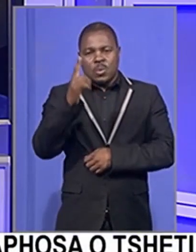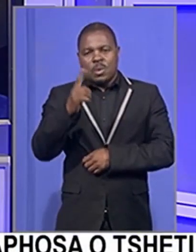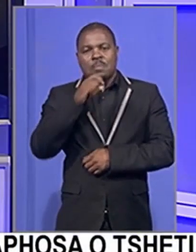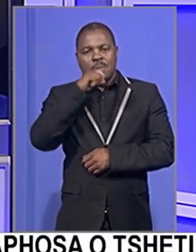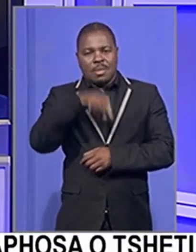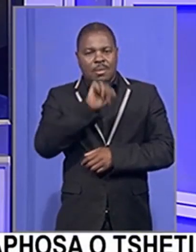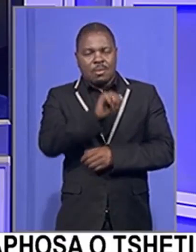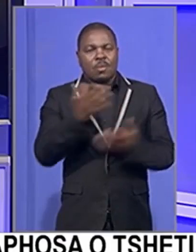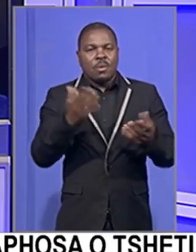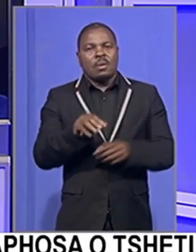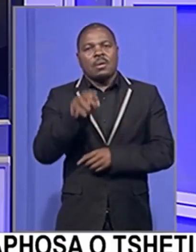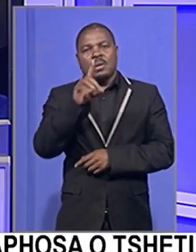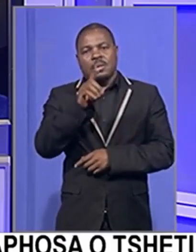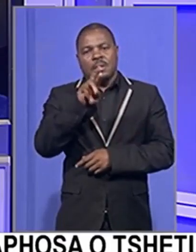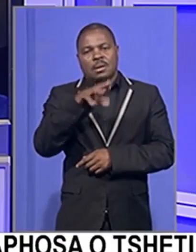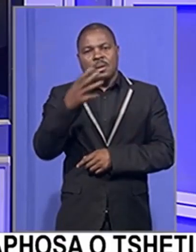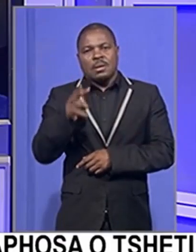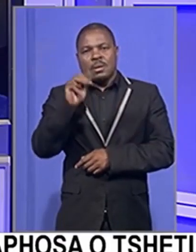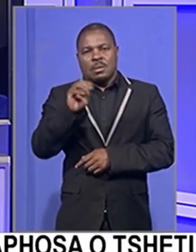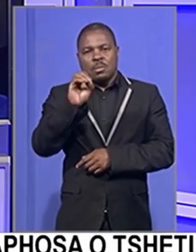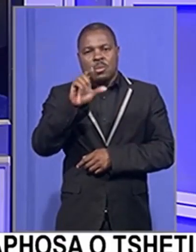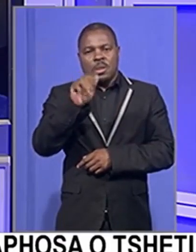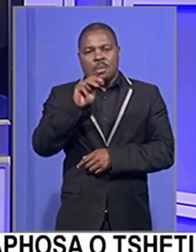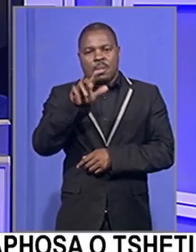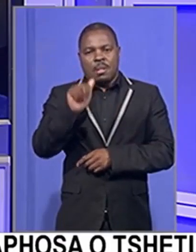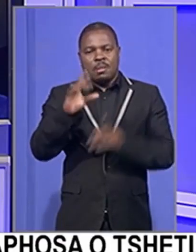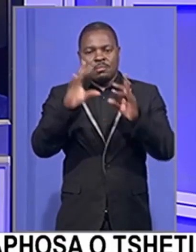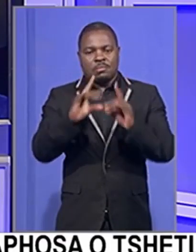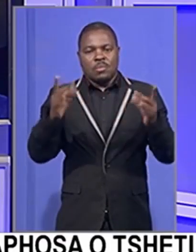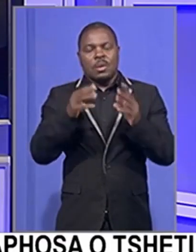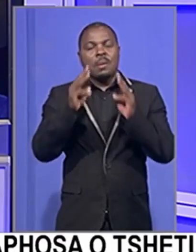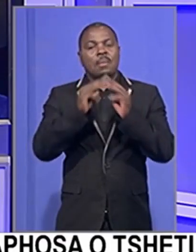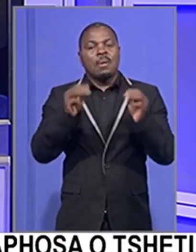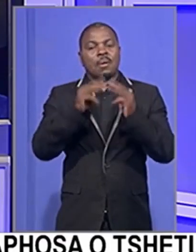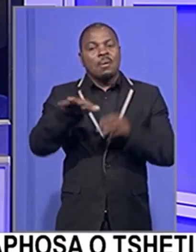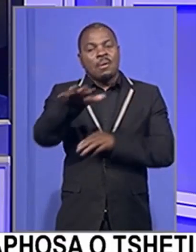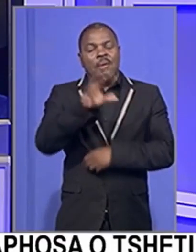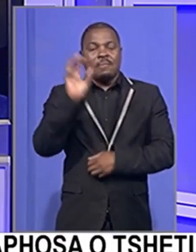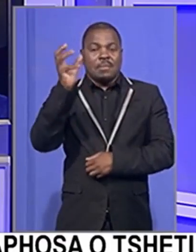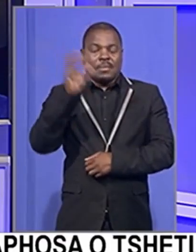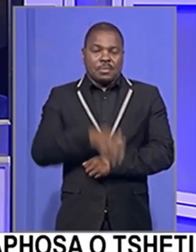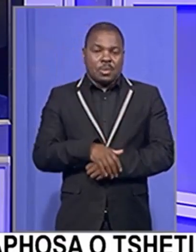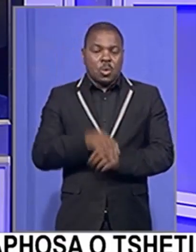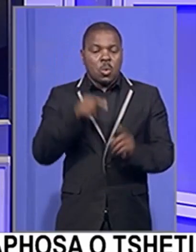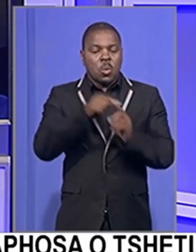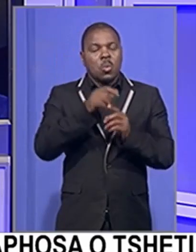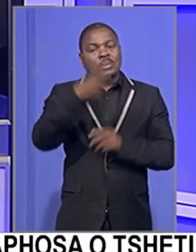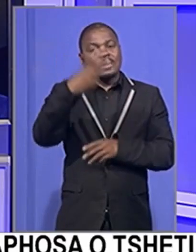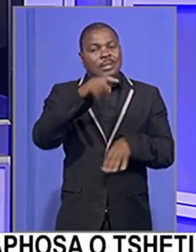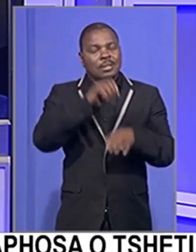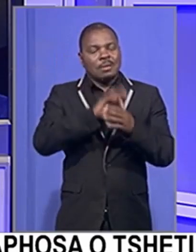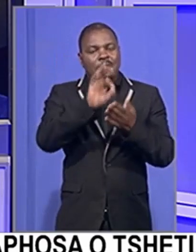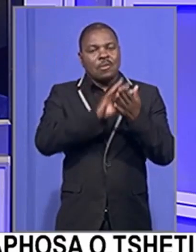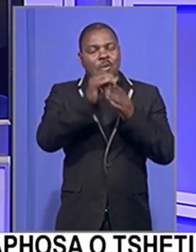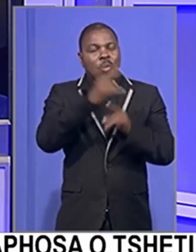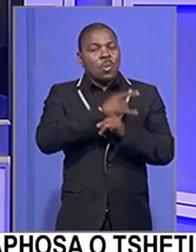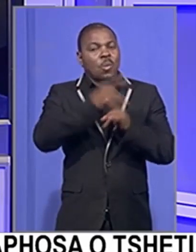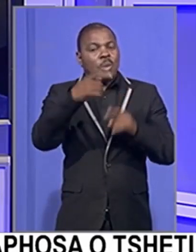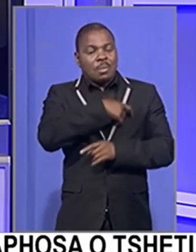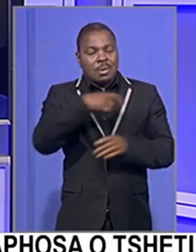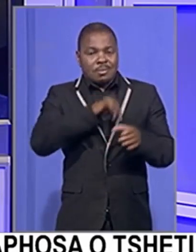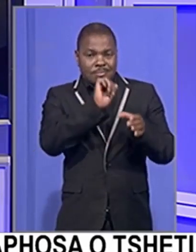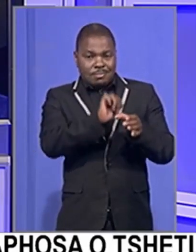thehilwe stadiumong sa Dr. Trantlai Petrus Molemela Mangaung Free State. Ramaphosa ya satswa kgetho lekgetho la bobedi maemo a bopresidente ba